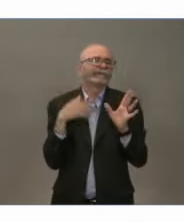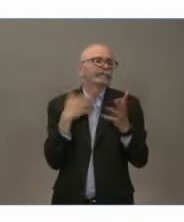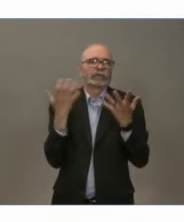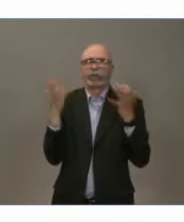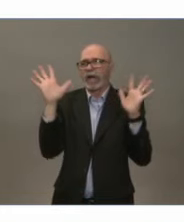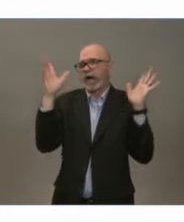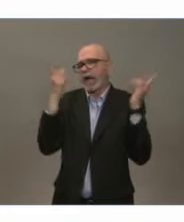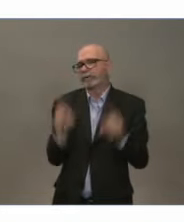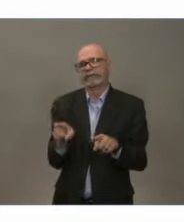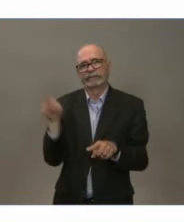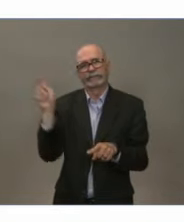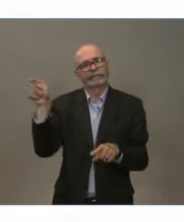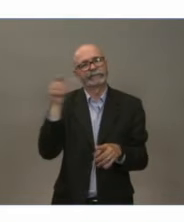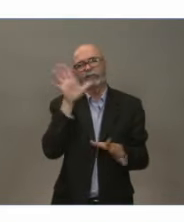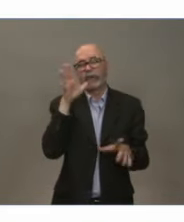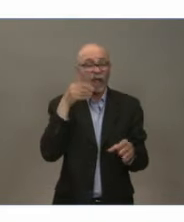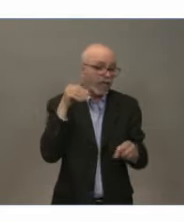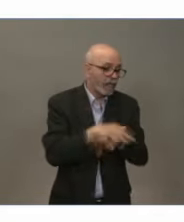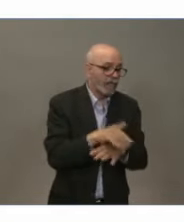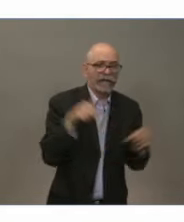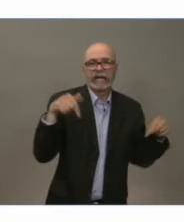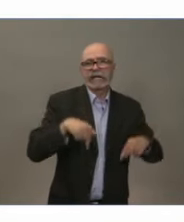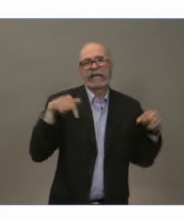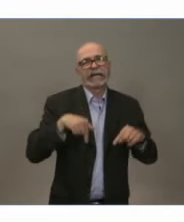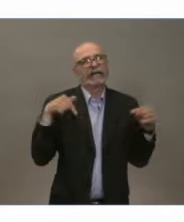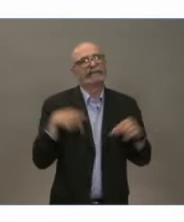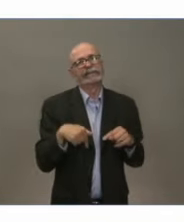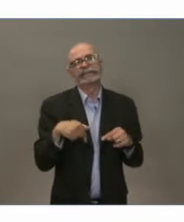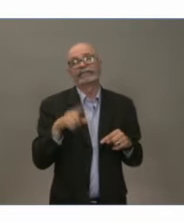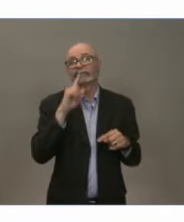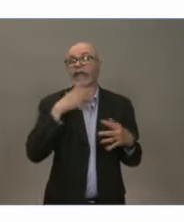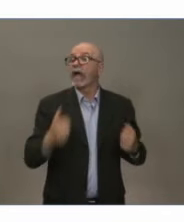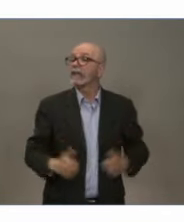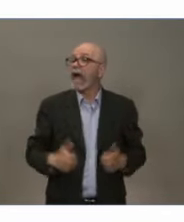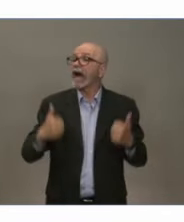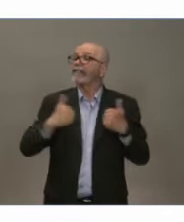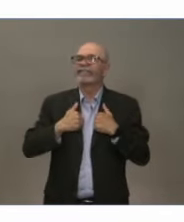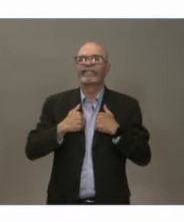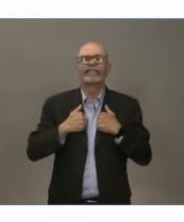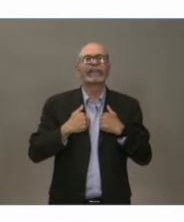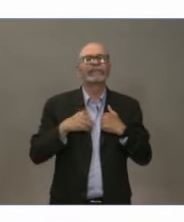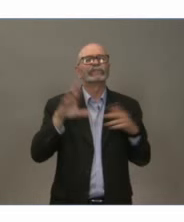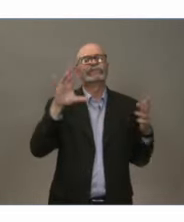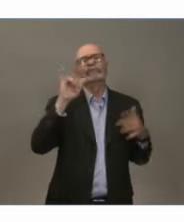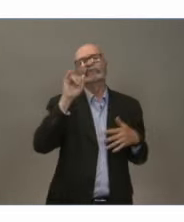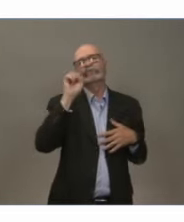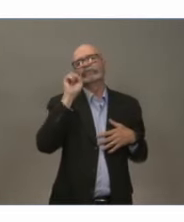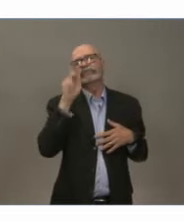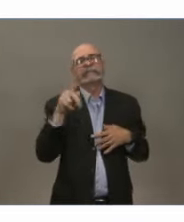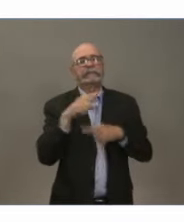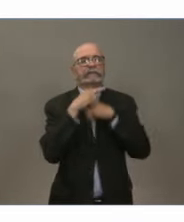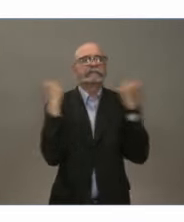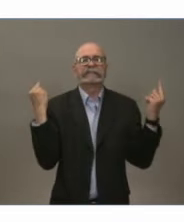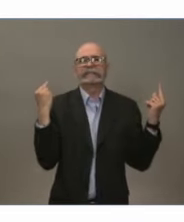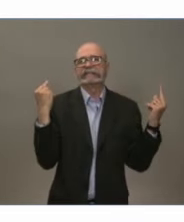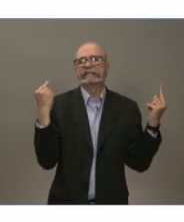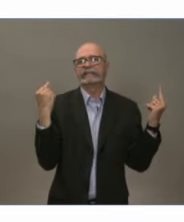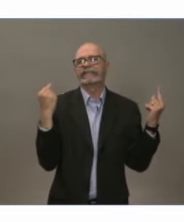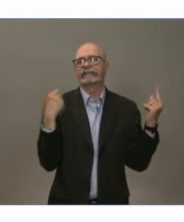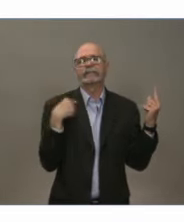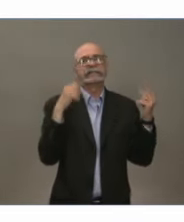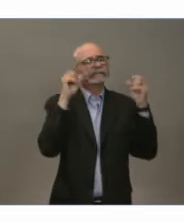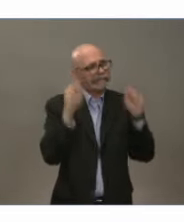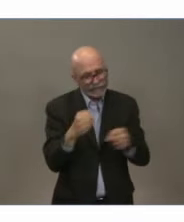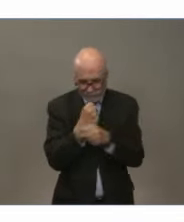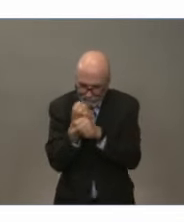many lives at risk, and that's why we come back to we can save lives, we can stay within